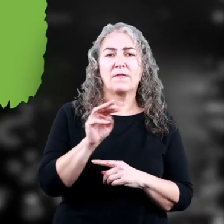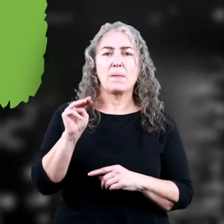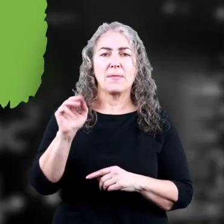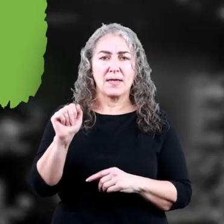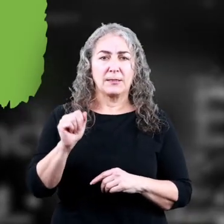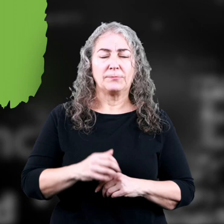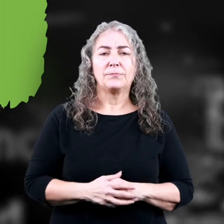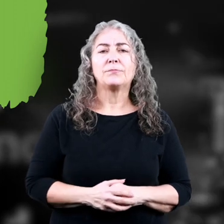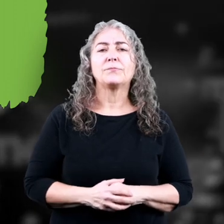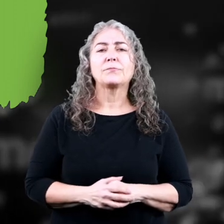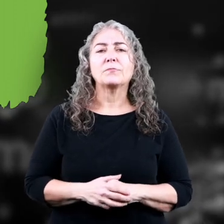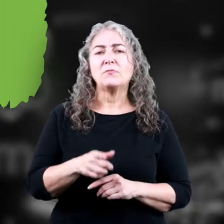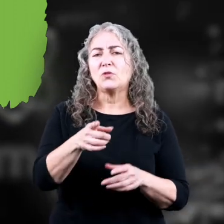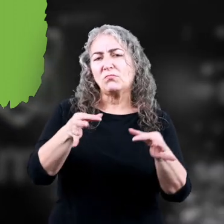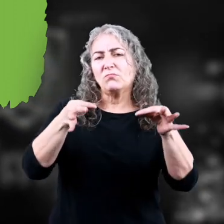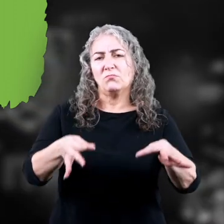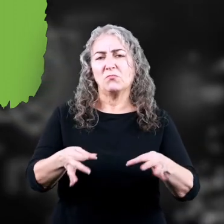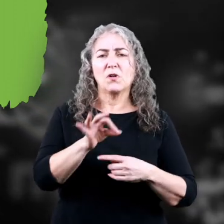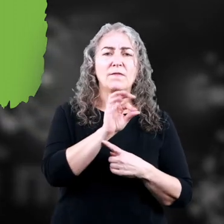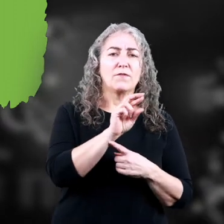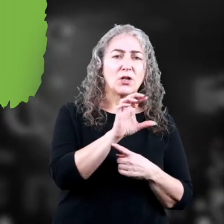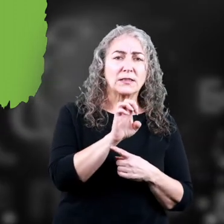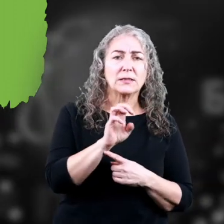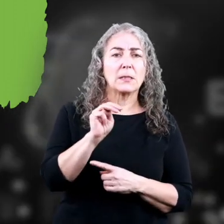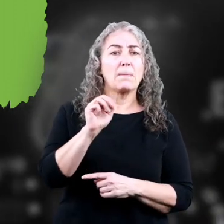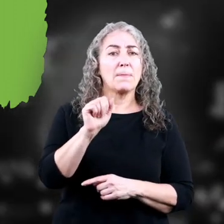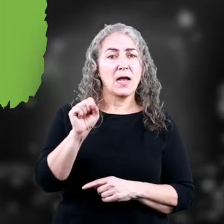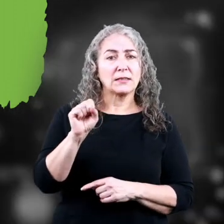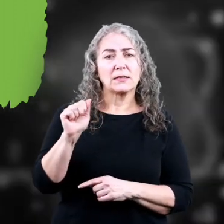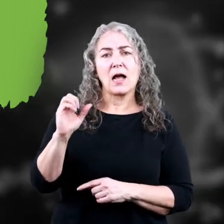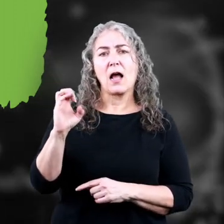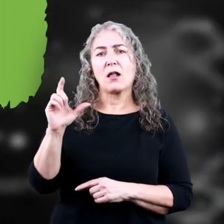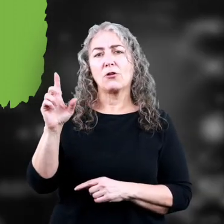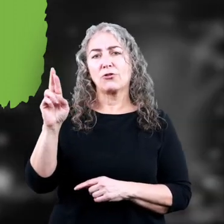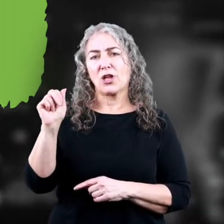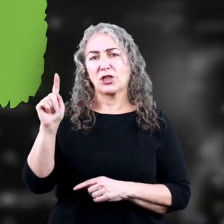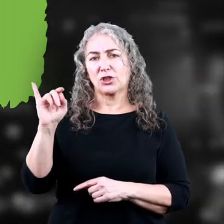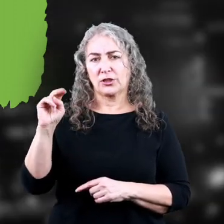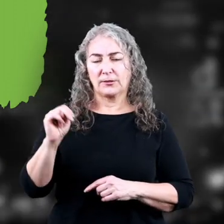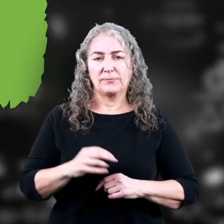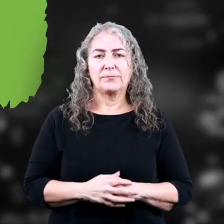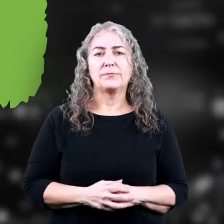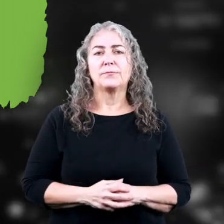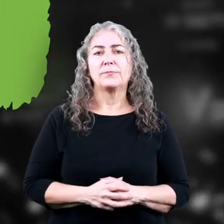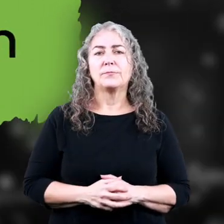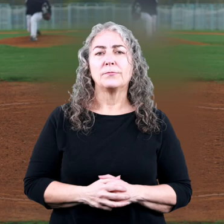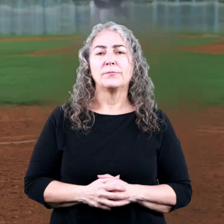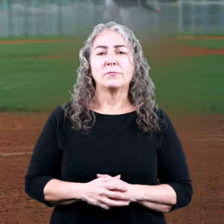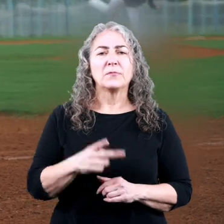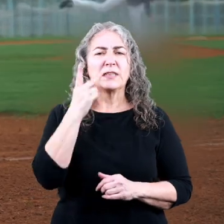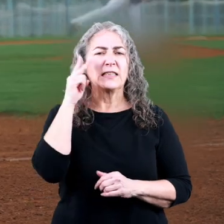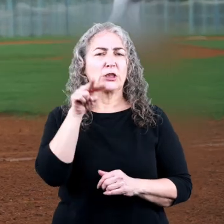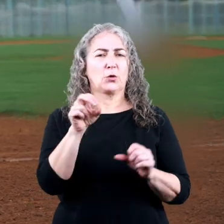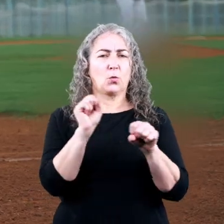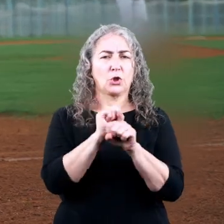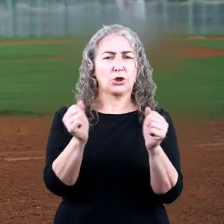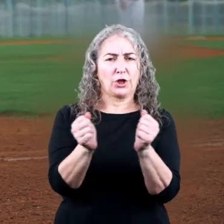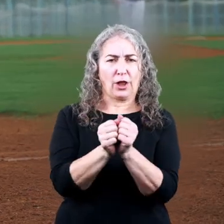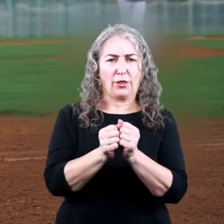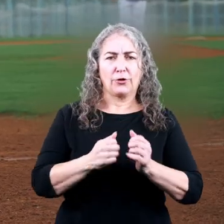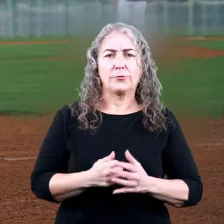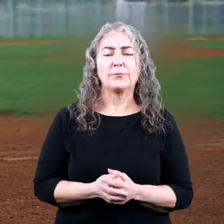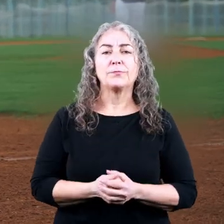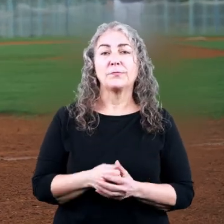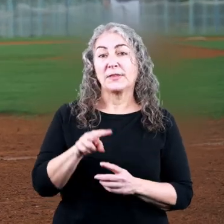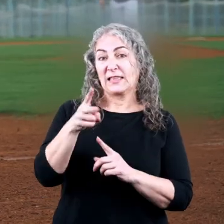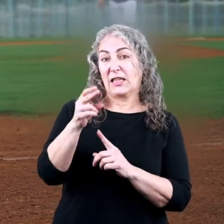Now that you know the definitions of force, mass, and acceleration, let's see how these things work